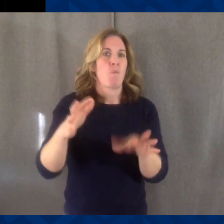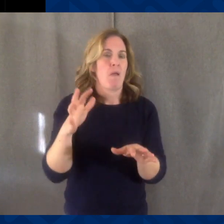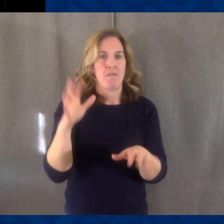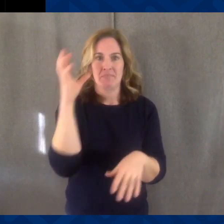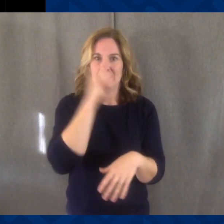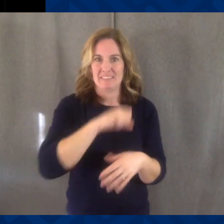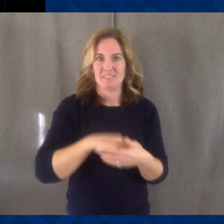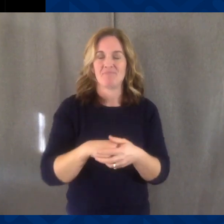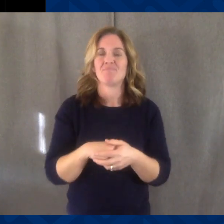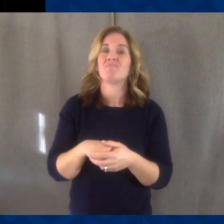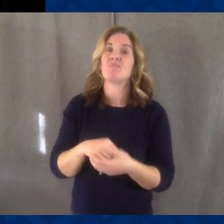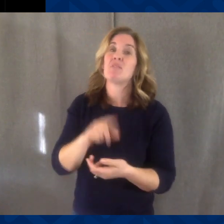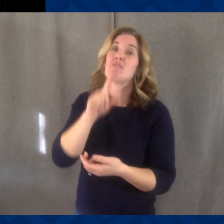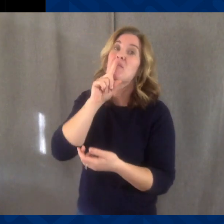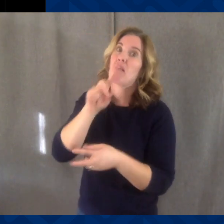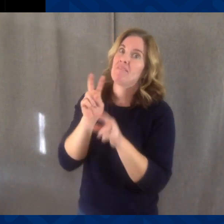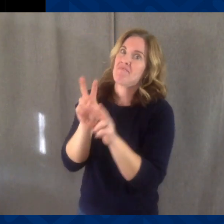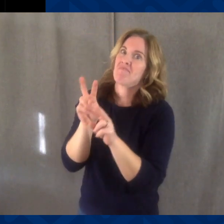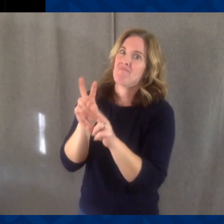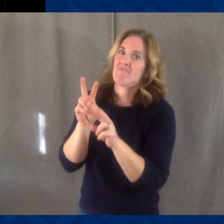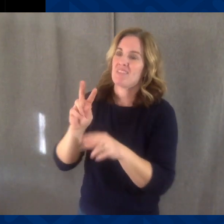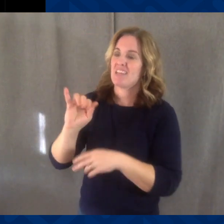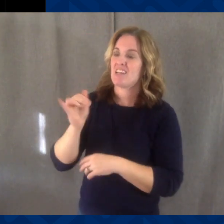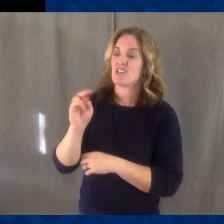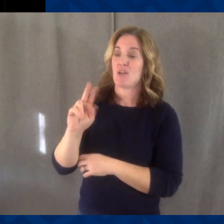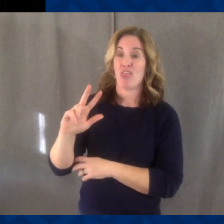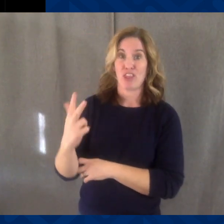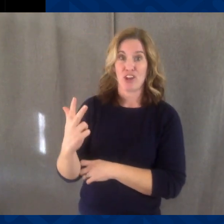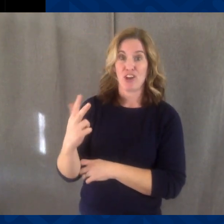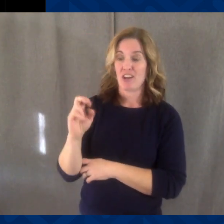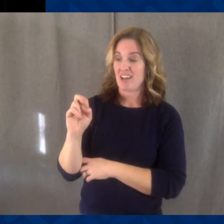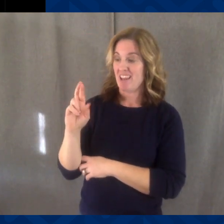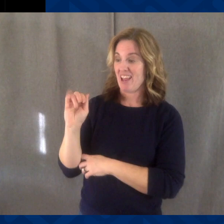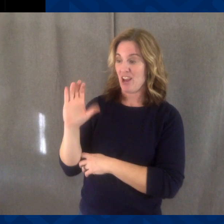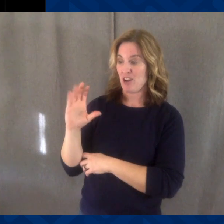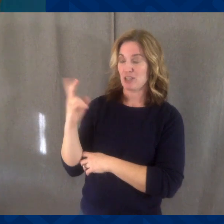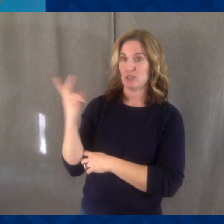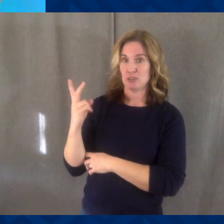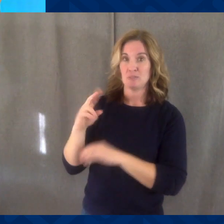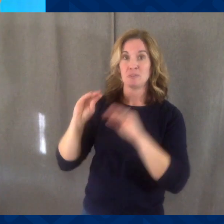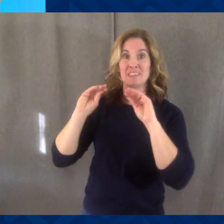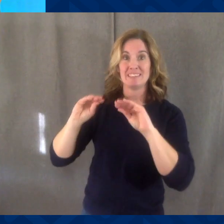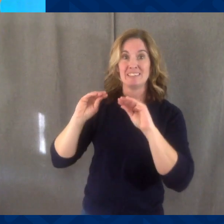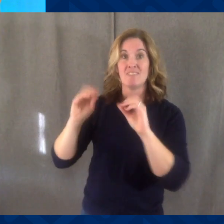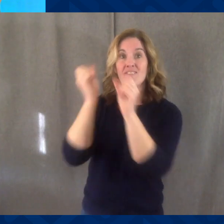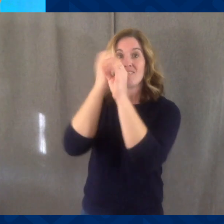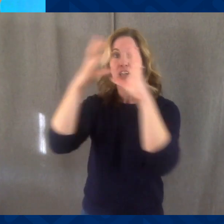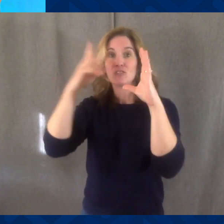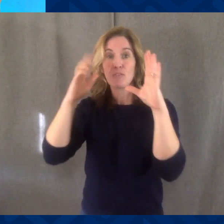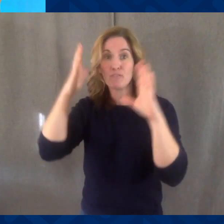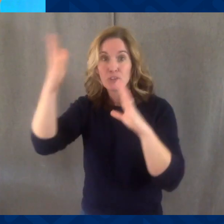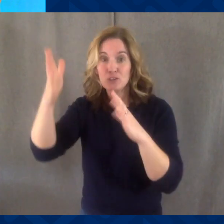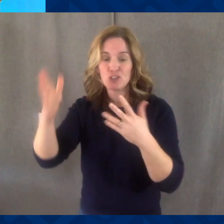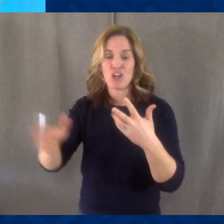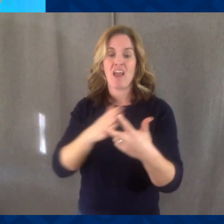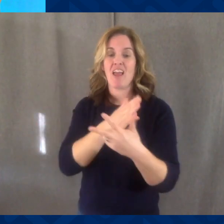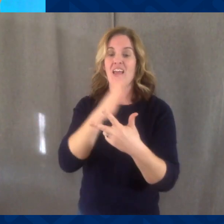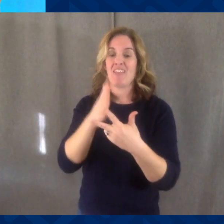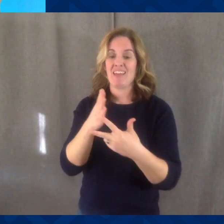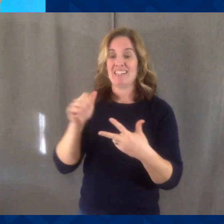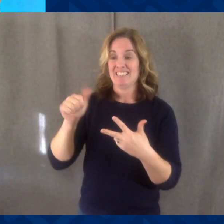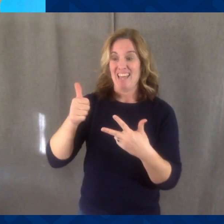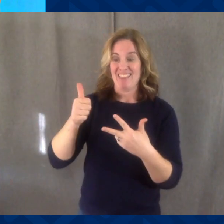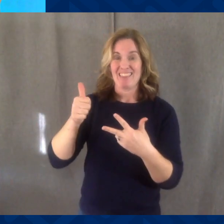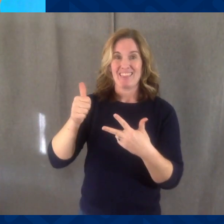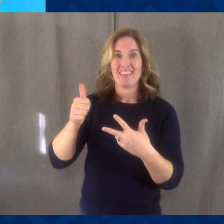it. We are really looking forward to this. On January 3rd, Eric and I are going to be teaching Vision for the Future. On the 10th, we are welcoming